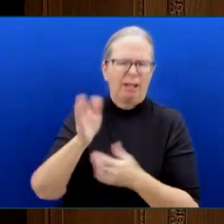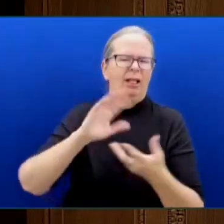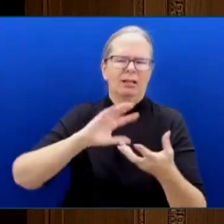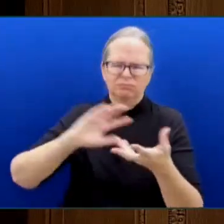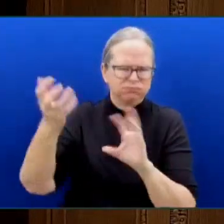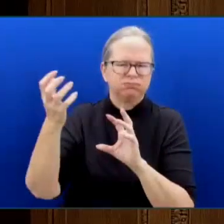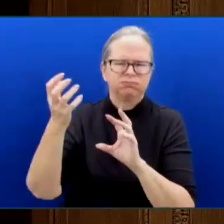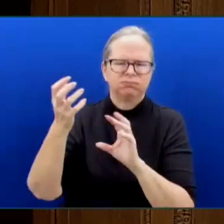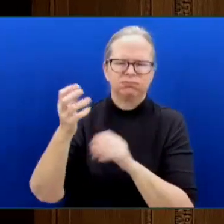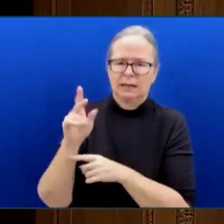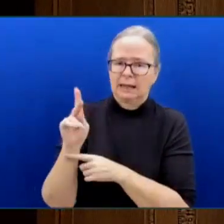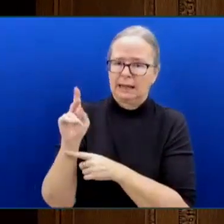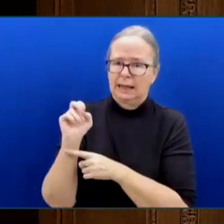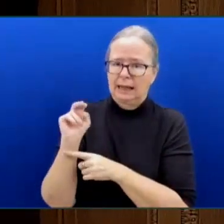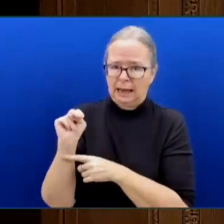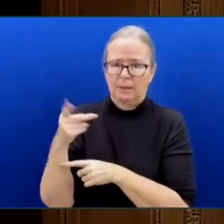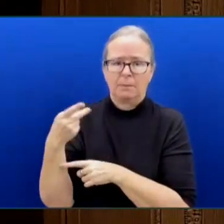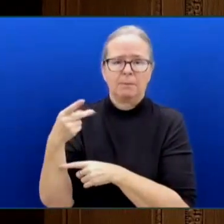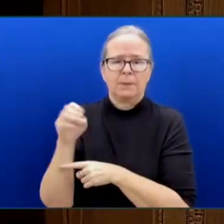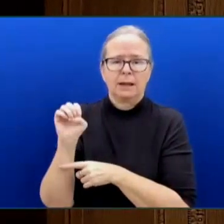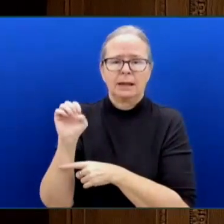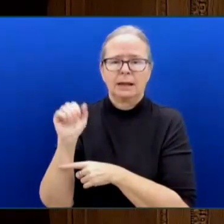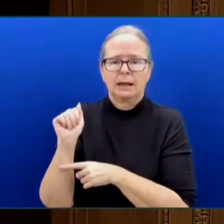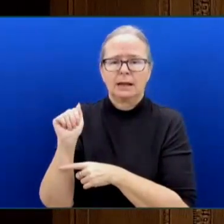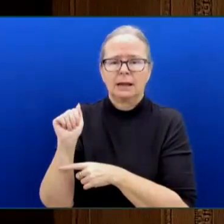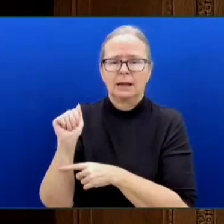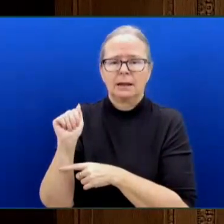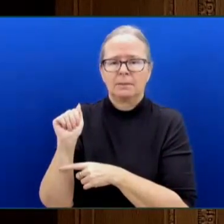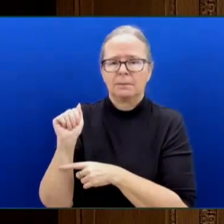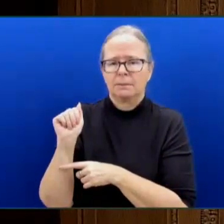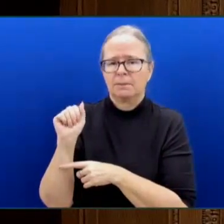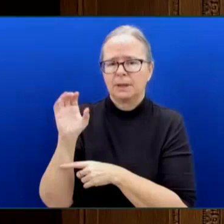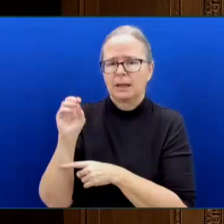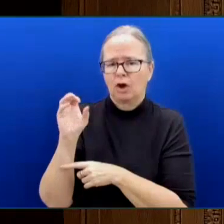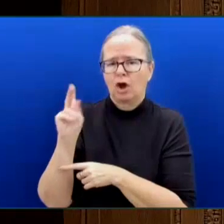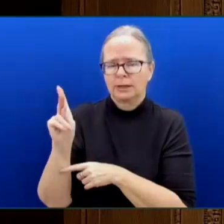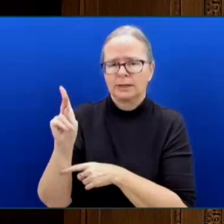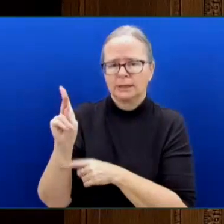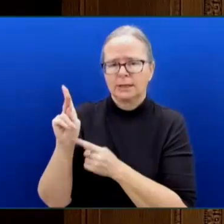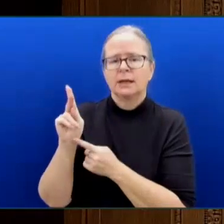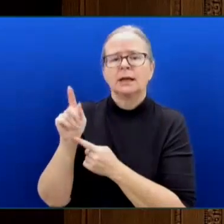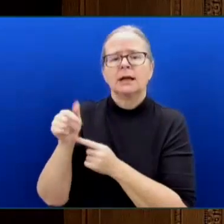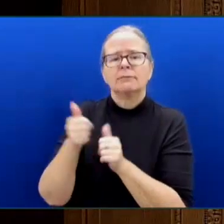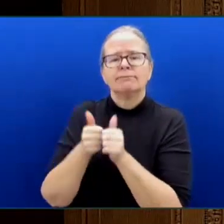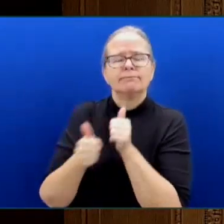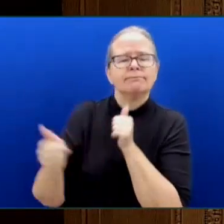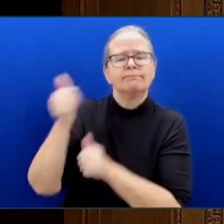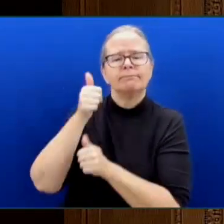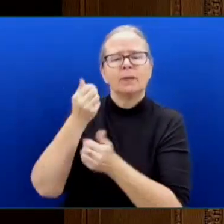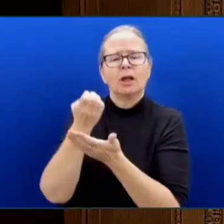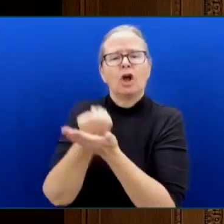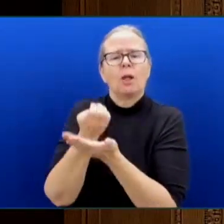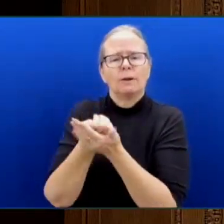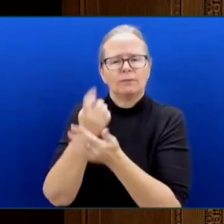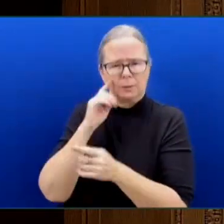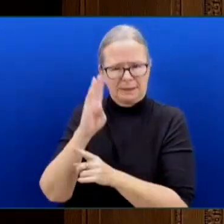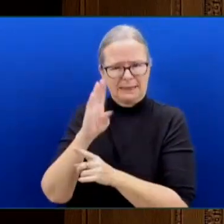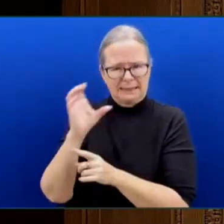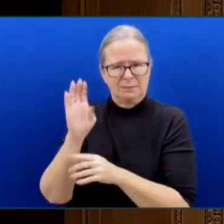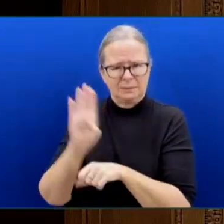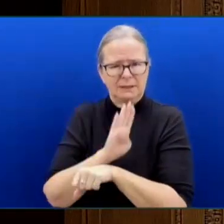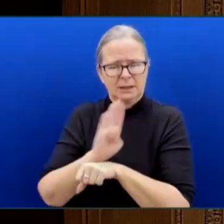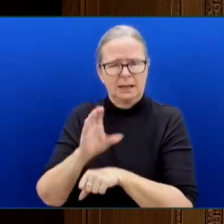isn't just the senior economist for the BC Business Council. He's also a long-standing